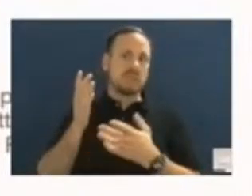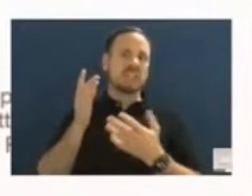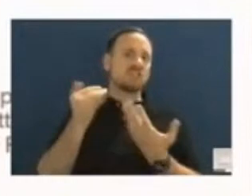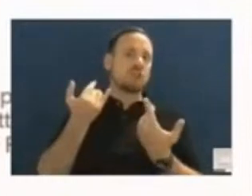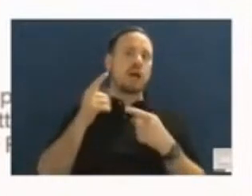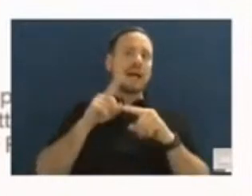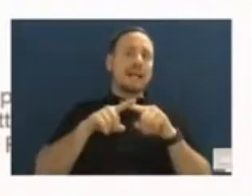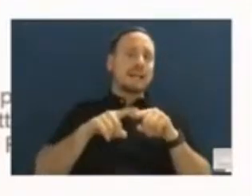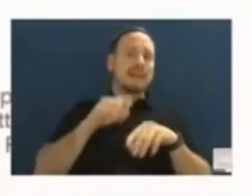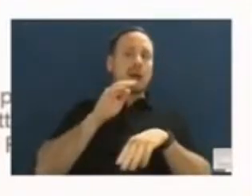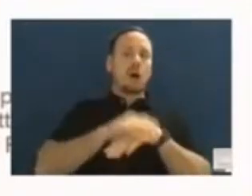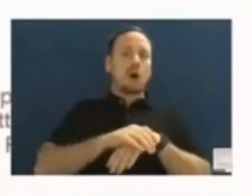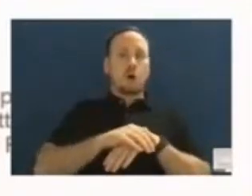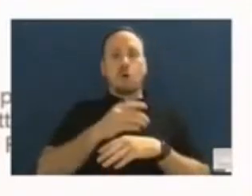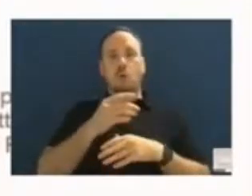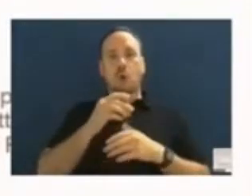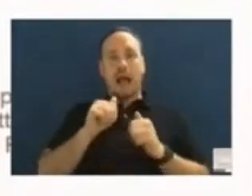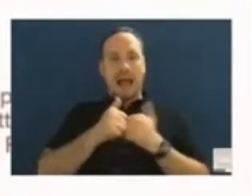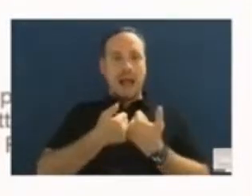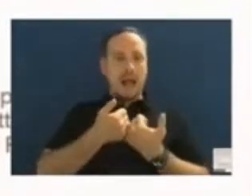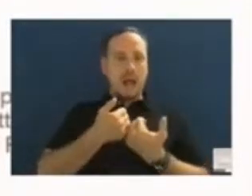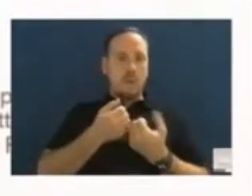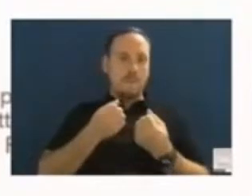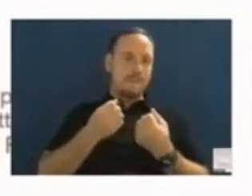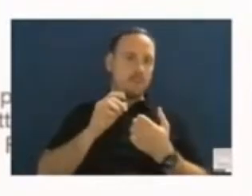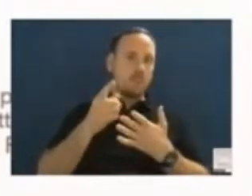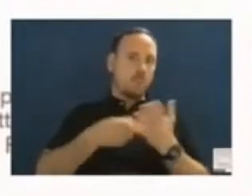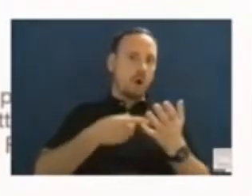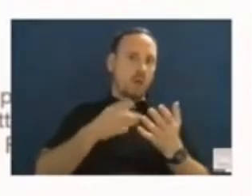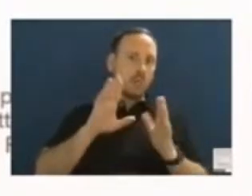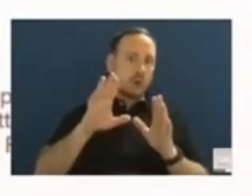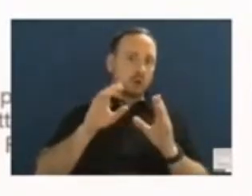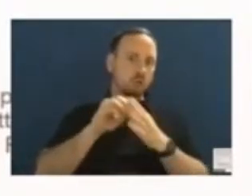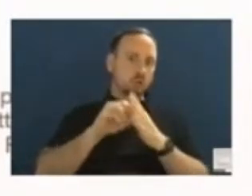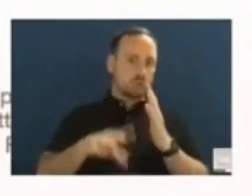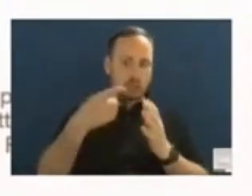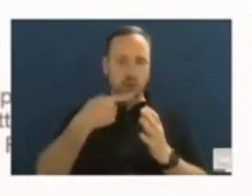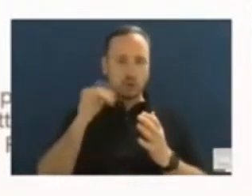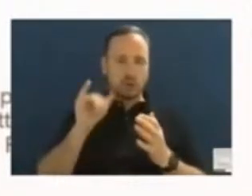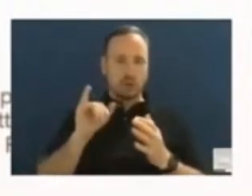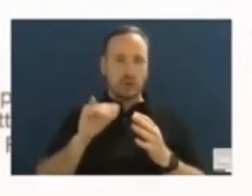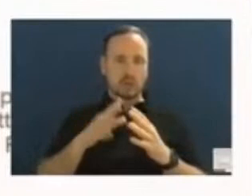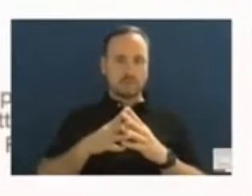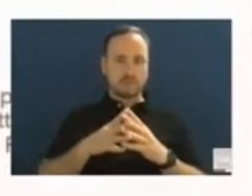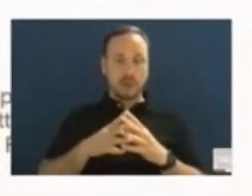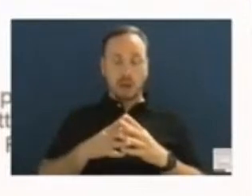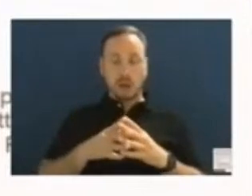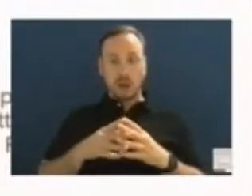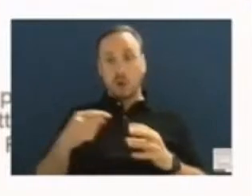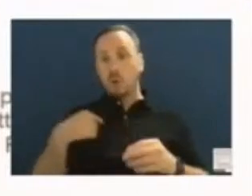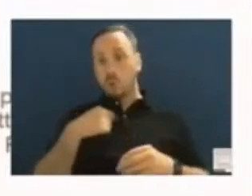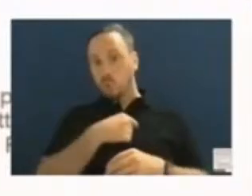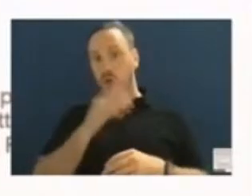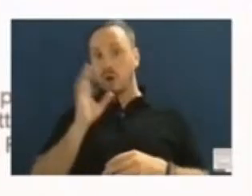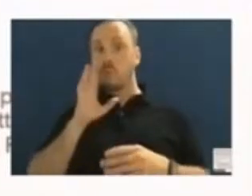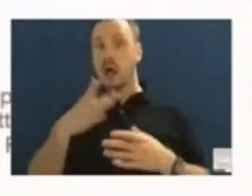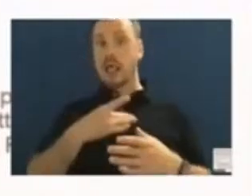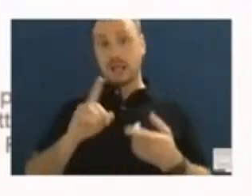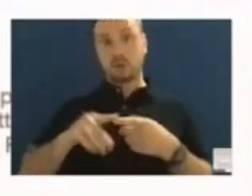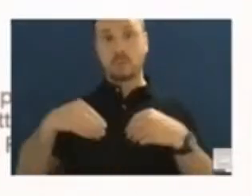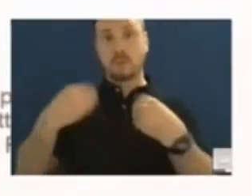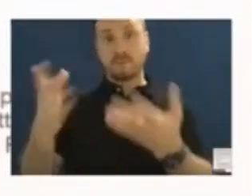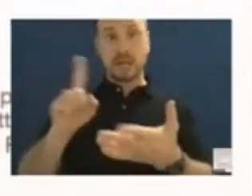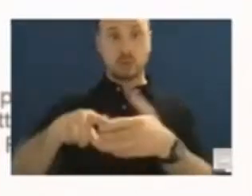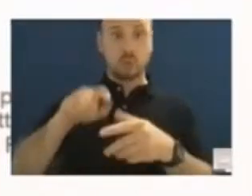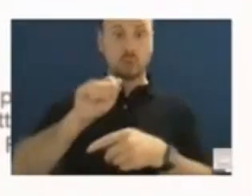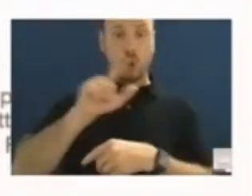they are assigned. Ultimately, we would love to be able to provide that option for all teachers who are in the full remote academy, and HR is there to support principals in those